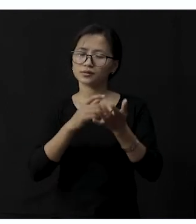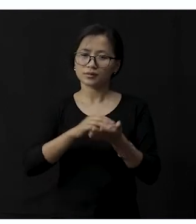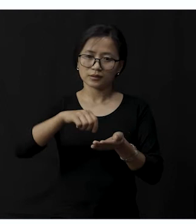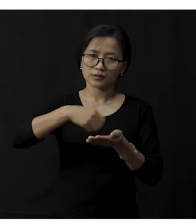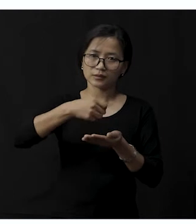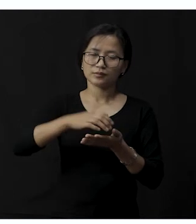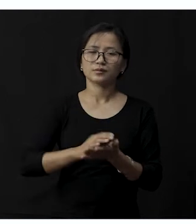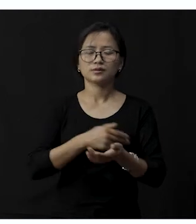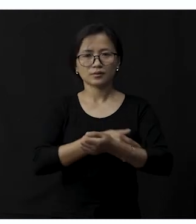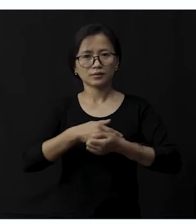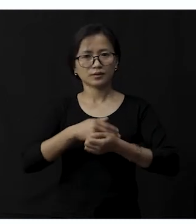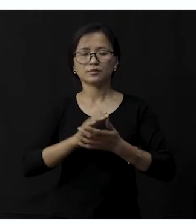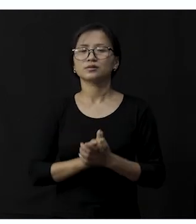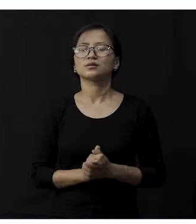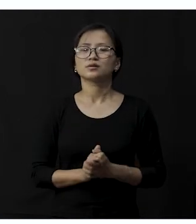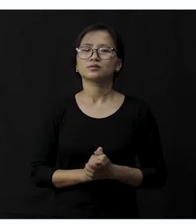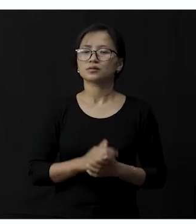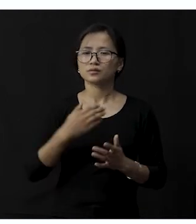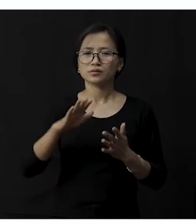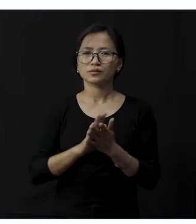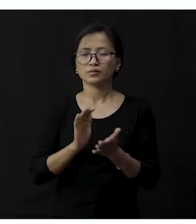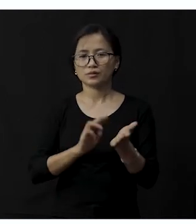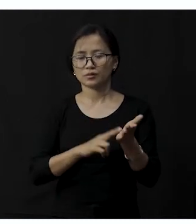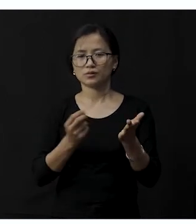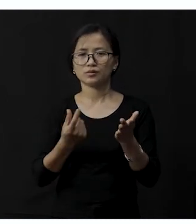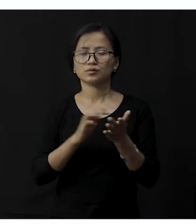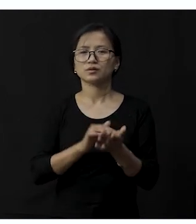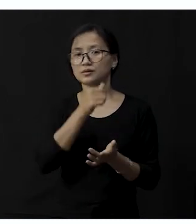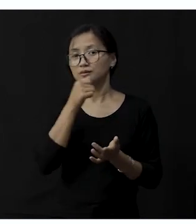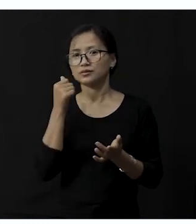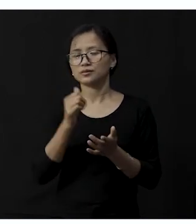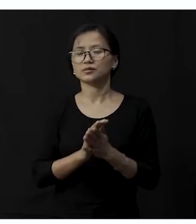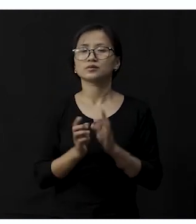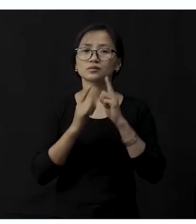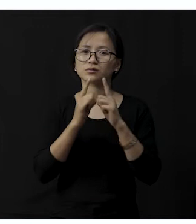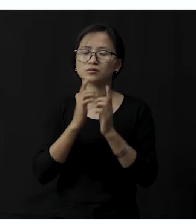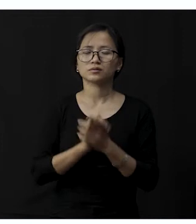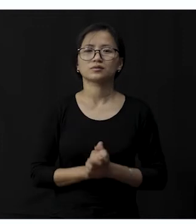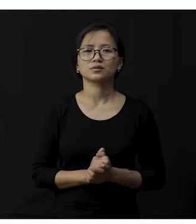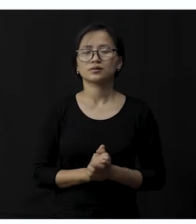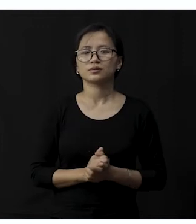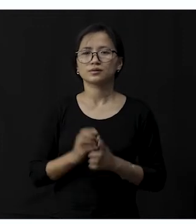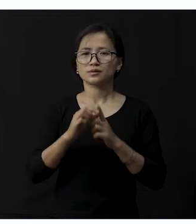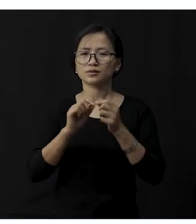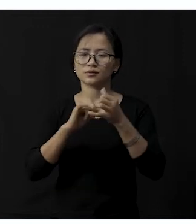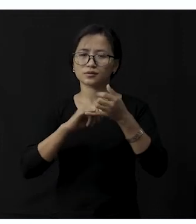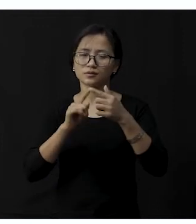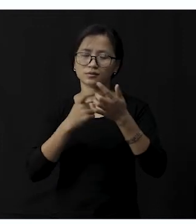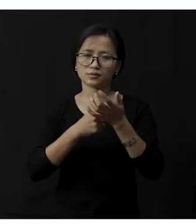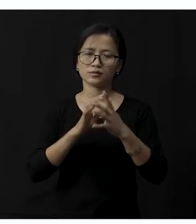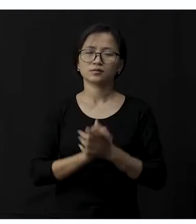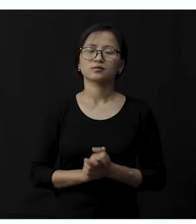is a name and that is going to be a noun, and sweet is how you describe the dessert. So that's your taste and an